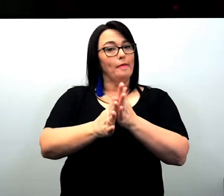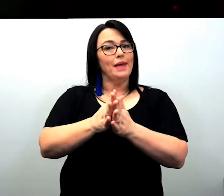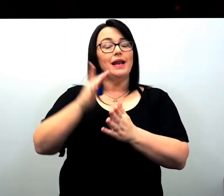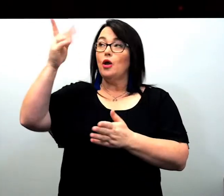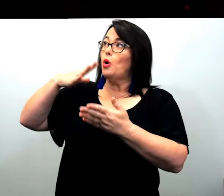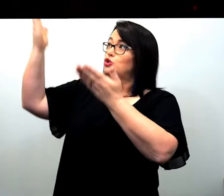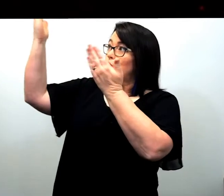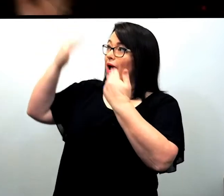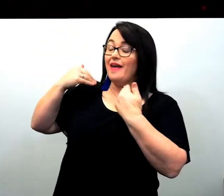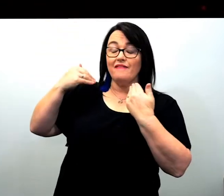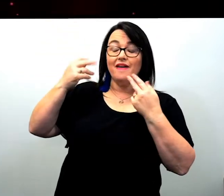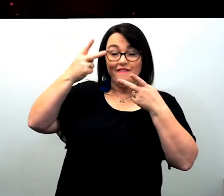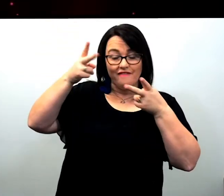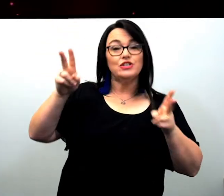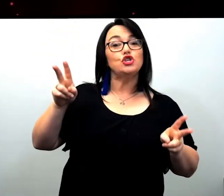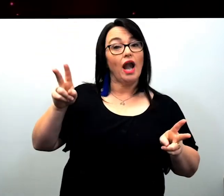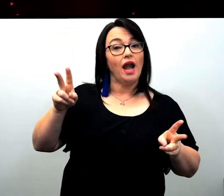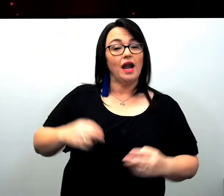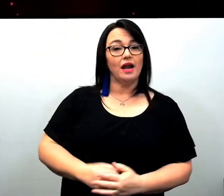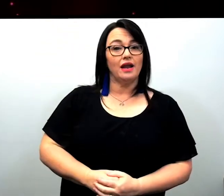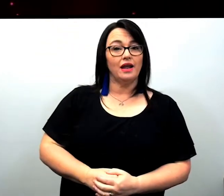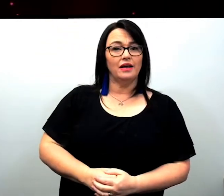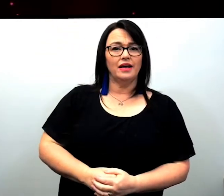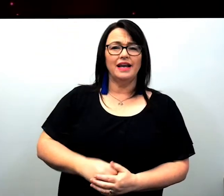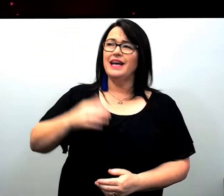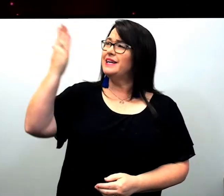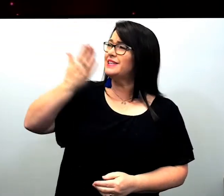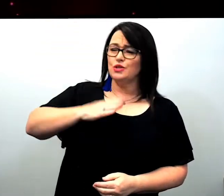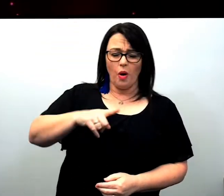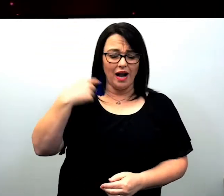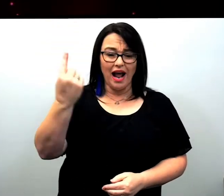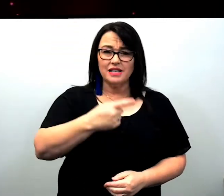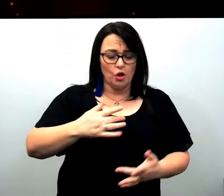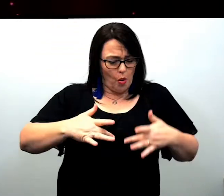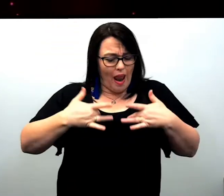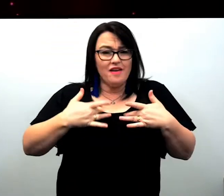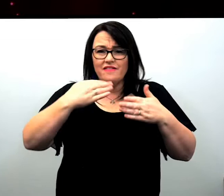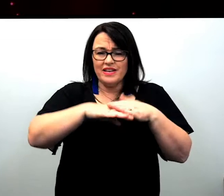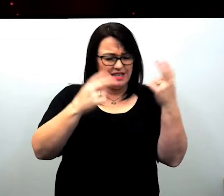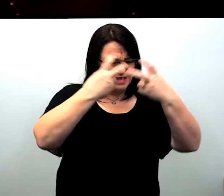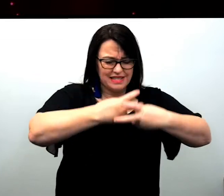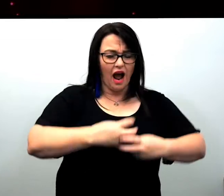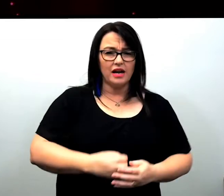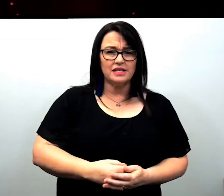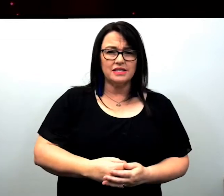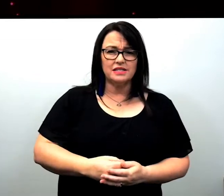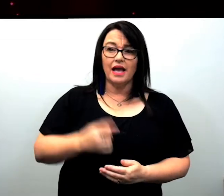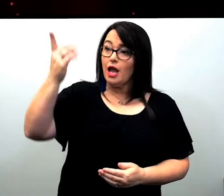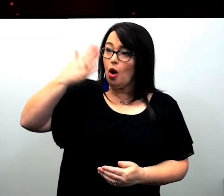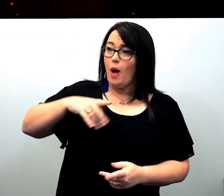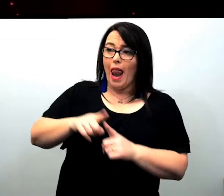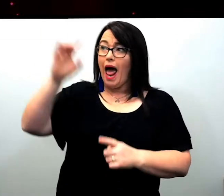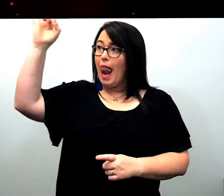God doesn't want you to live in darkness. He wants to turn the light on and bring direction where there seems no direction.